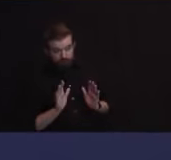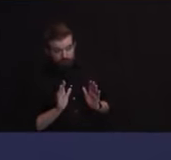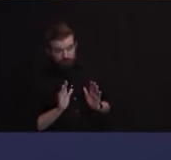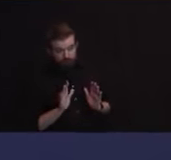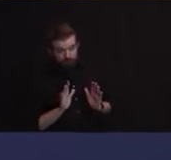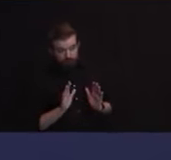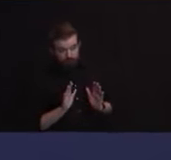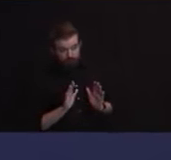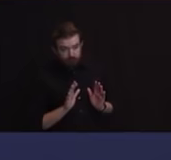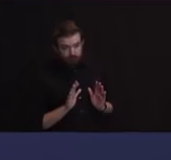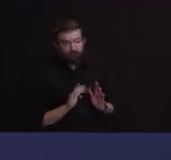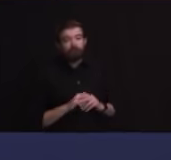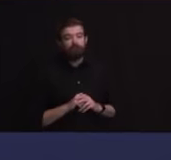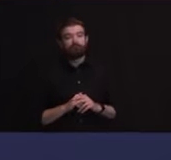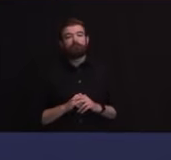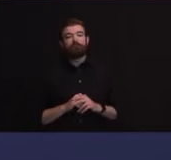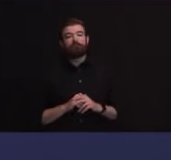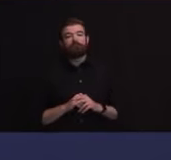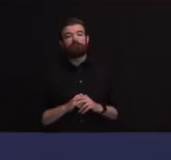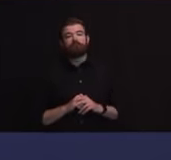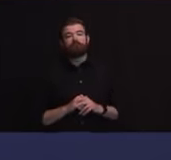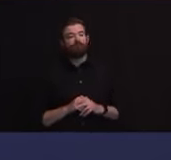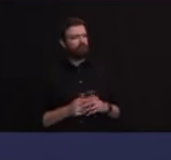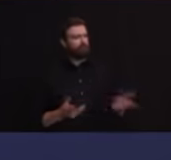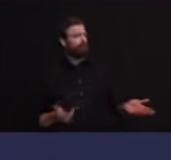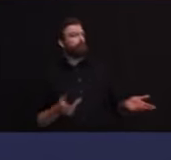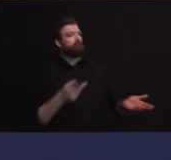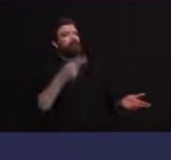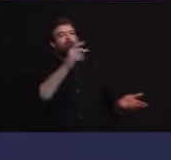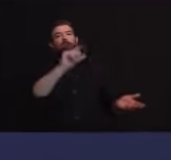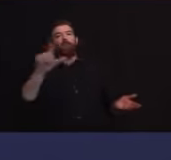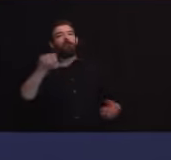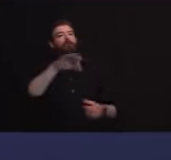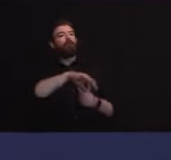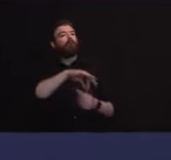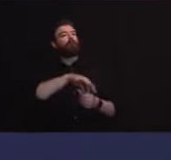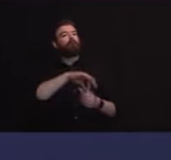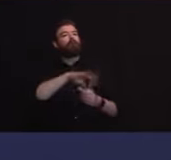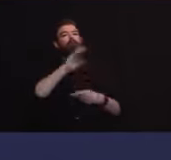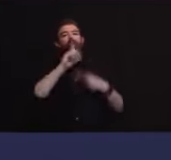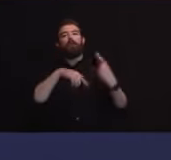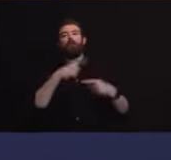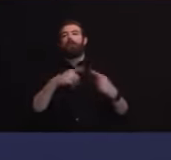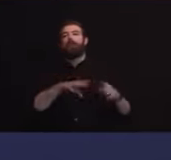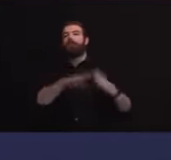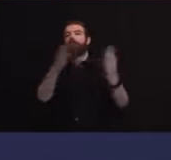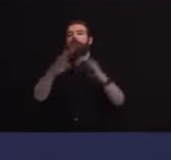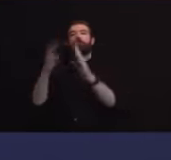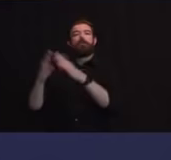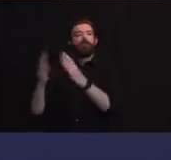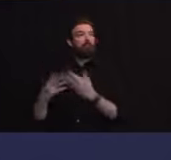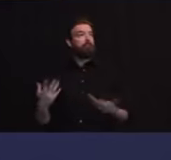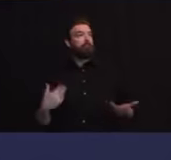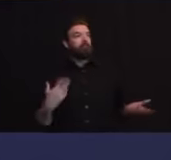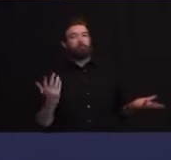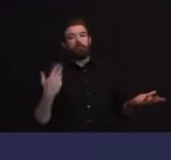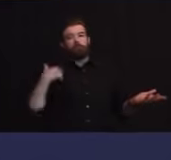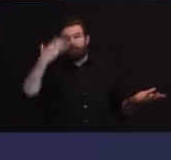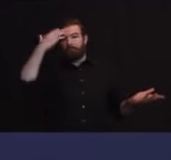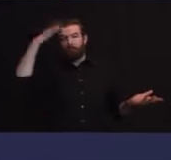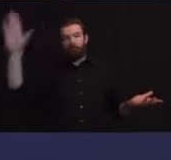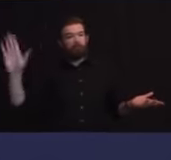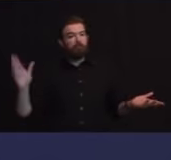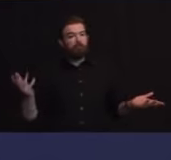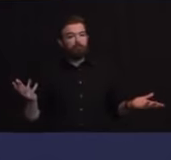I'm not aware of any poll on reopenings other than, it's really not on reopenings, other than the one that